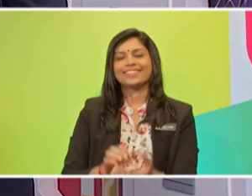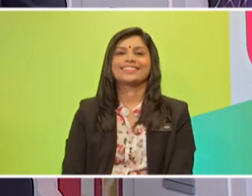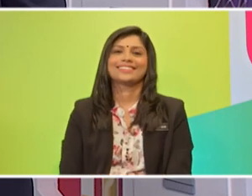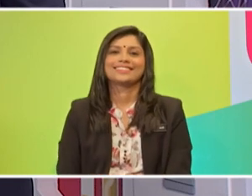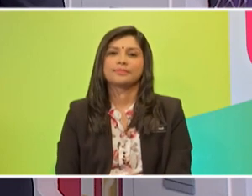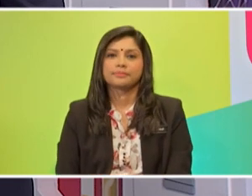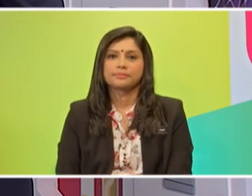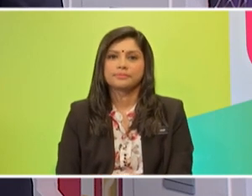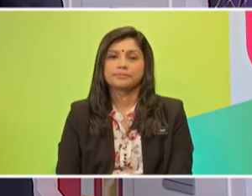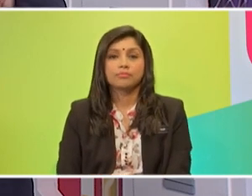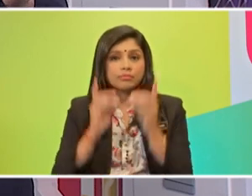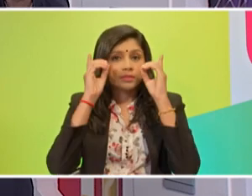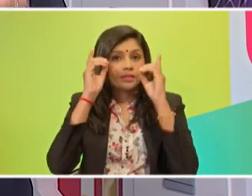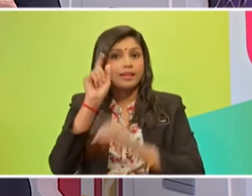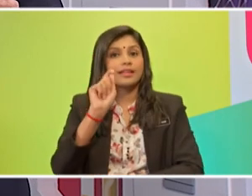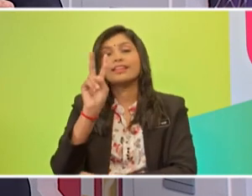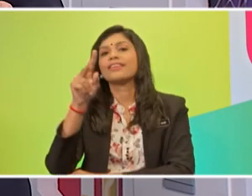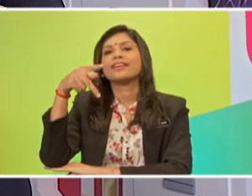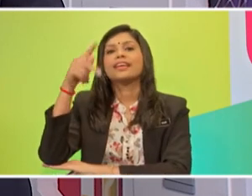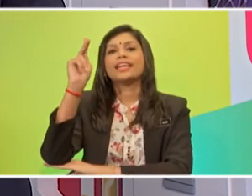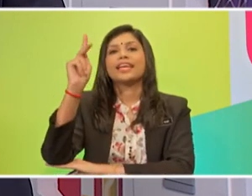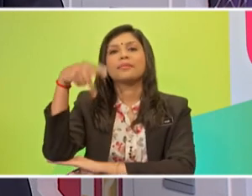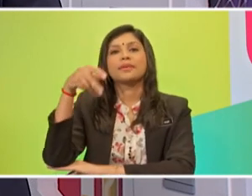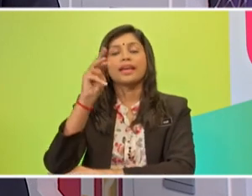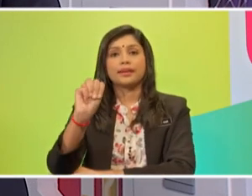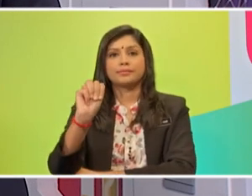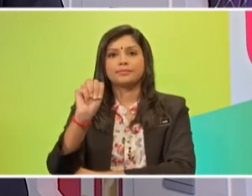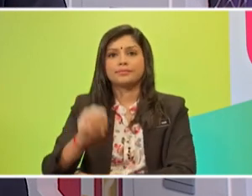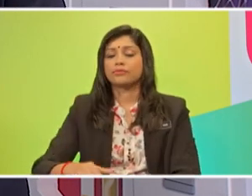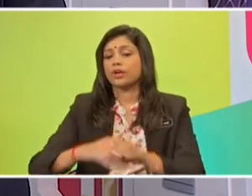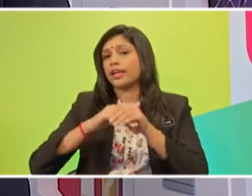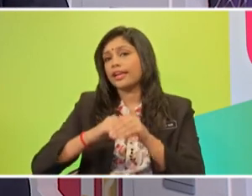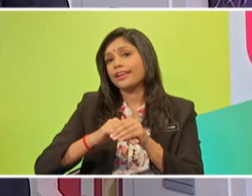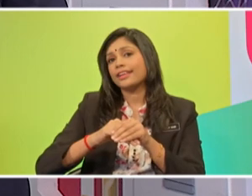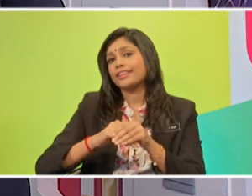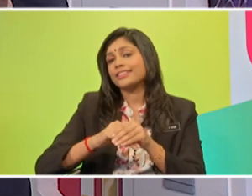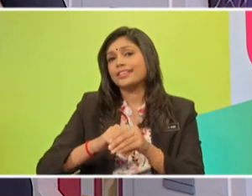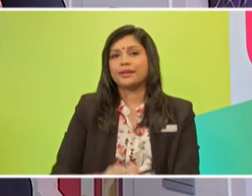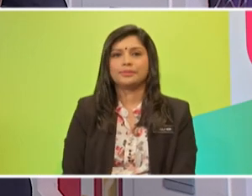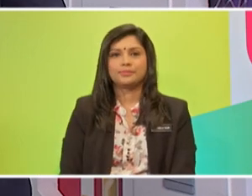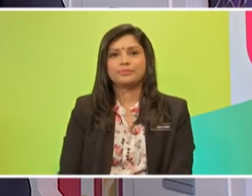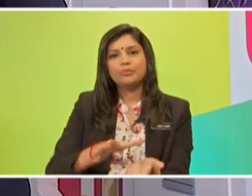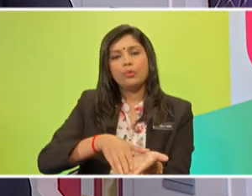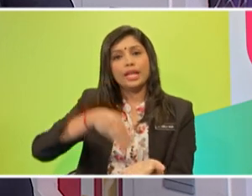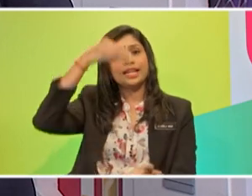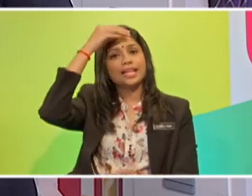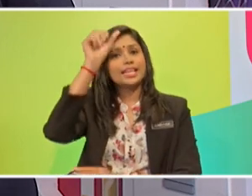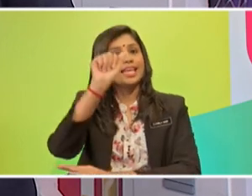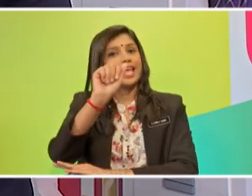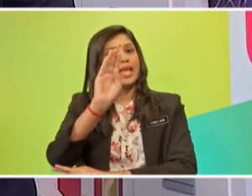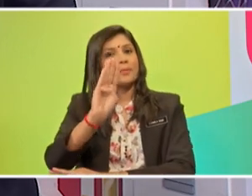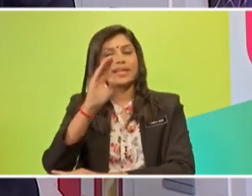on DidikTV KPM. Our subject for today is English, and our topic is learning ABC